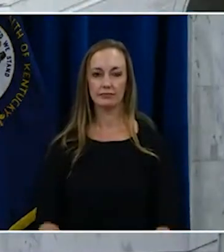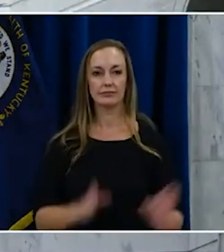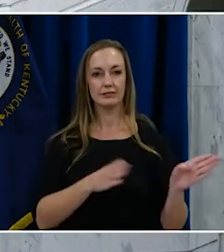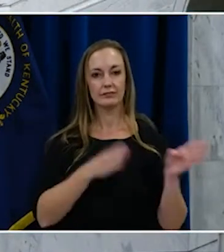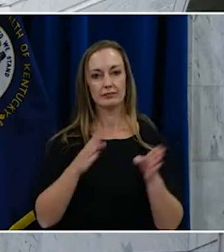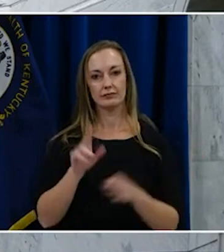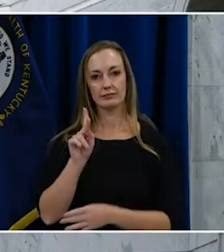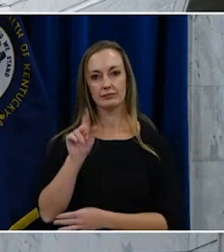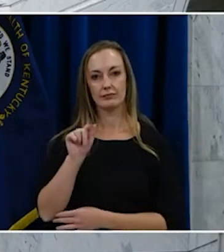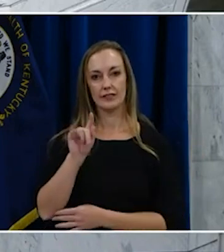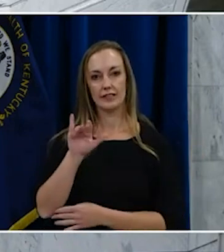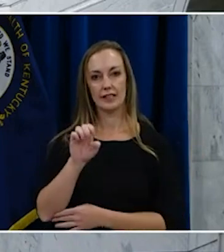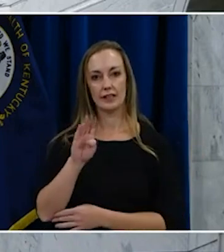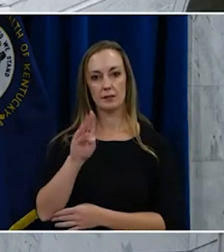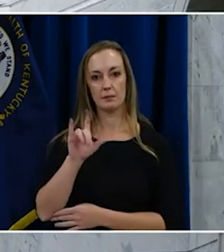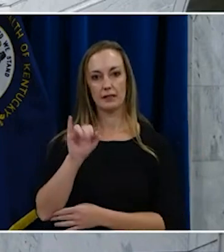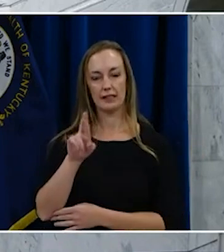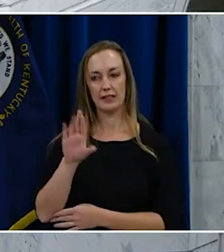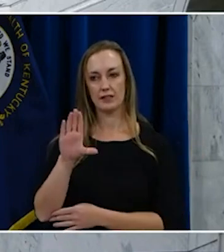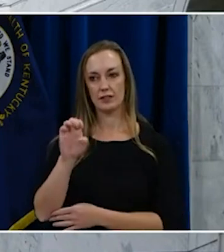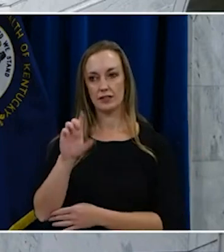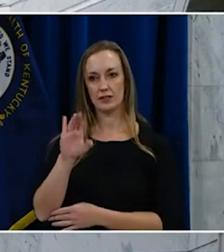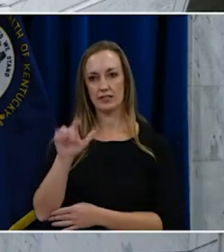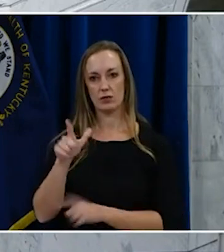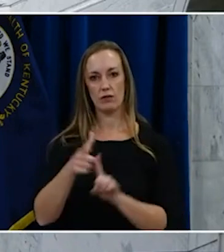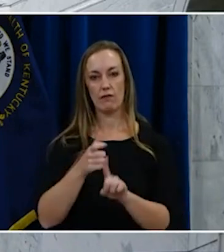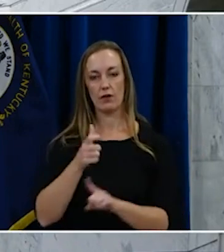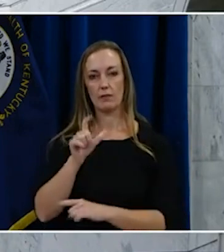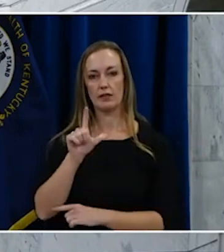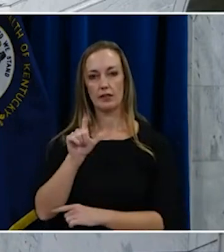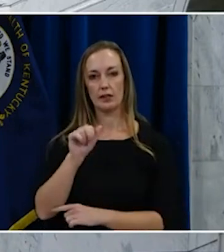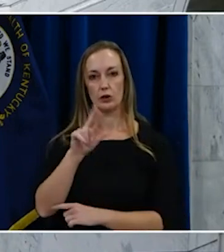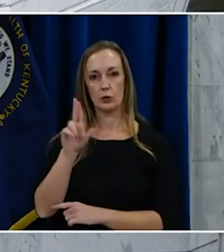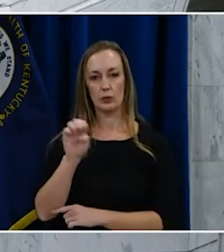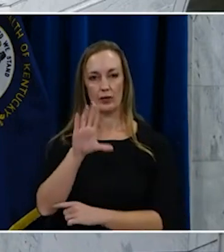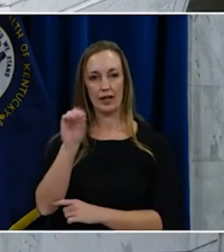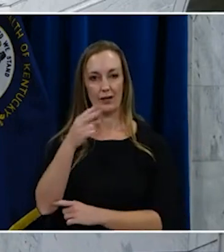Next, we have Katie Blair Cecil from LaRue County High School.